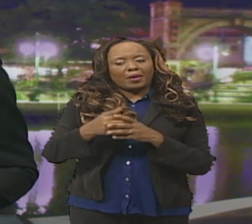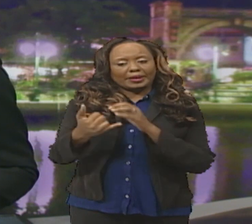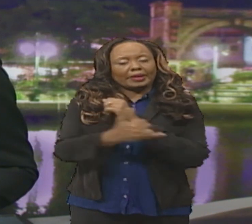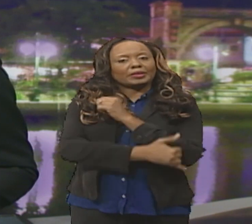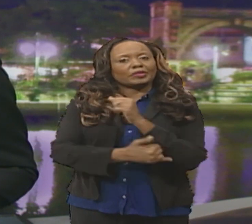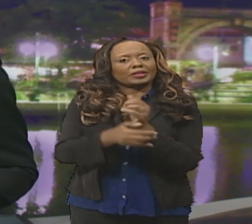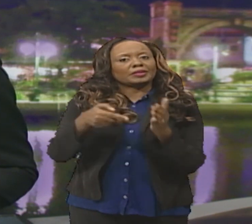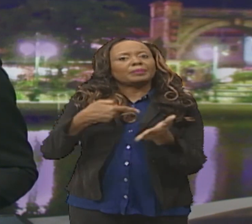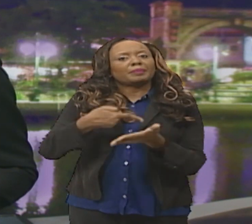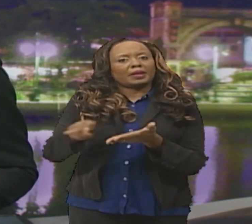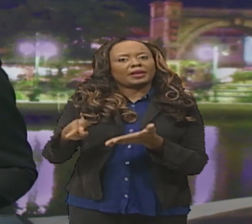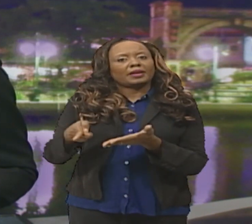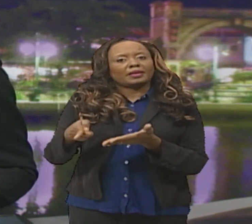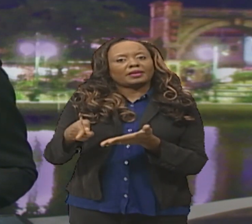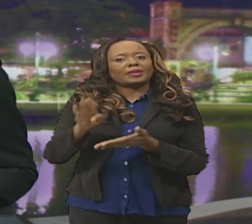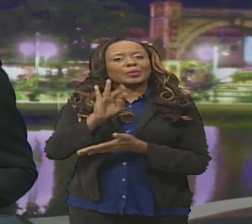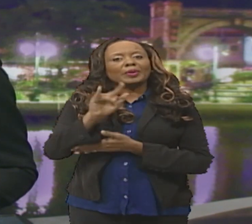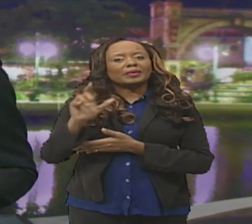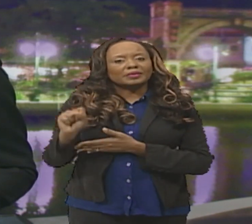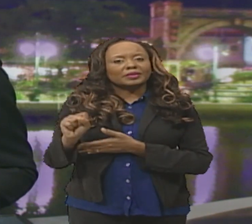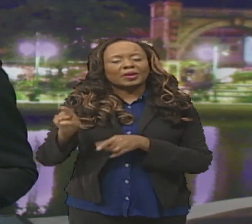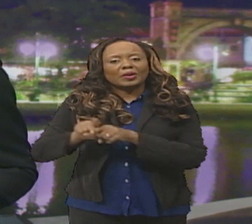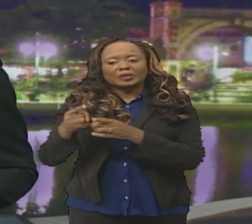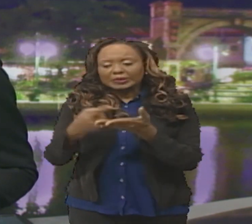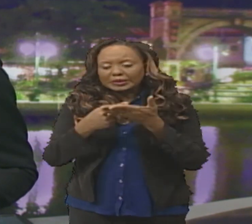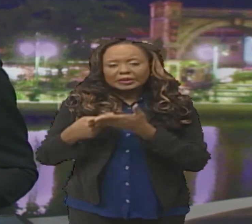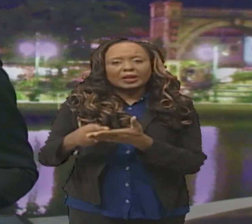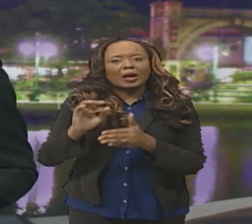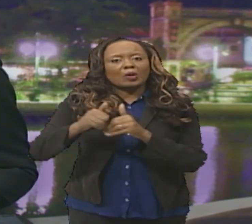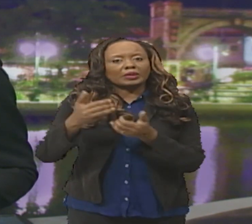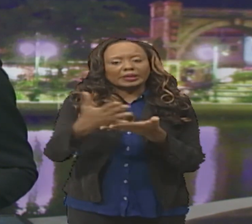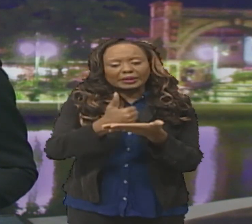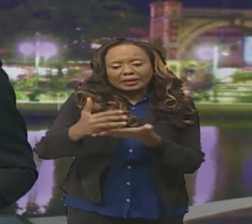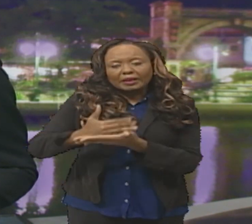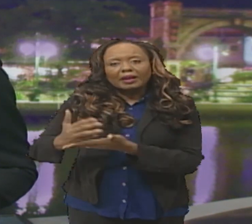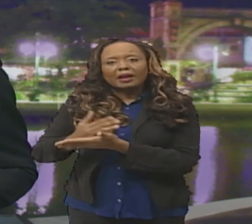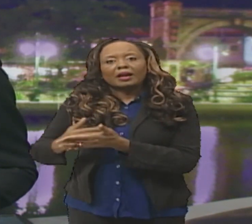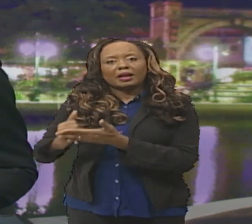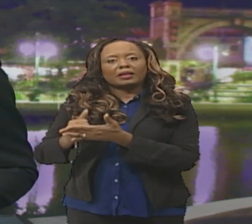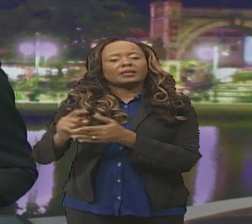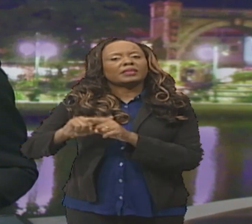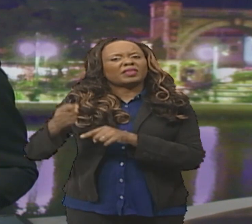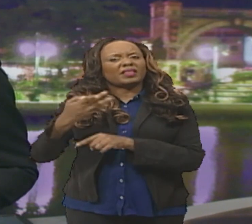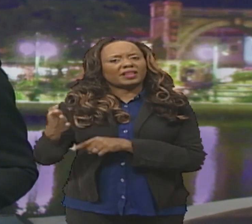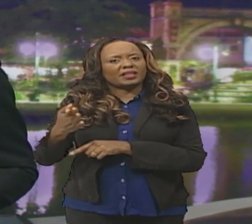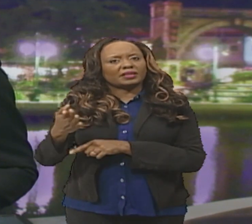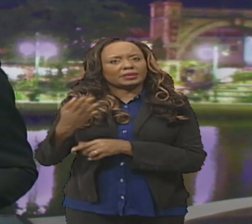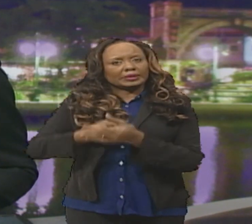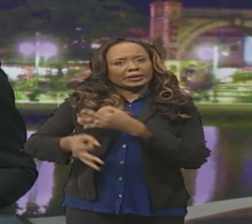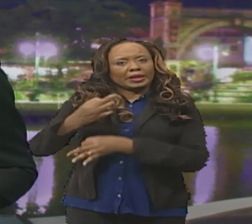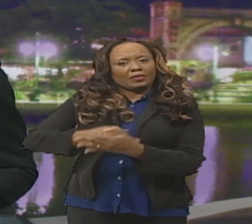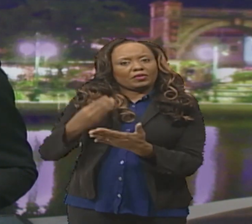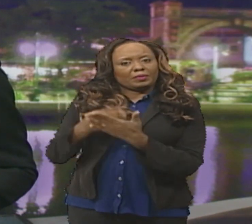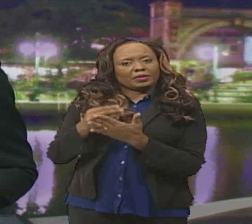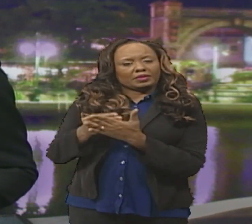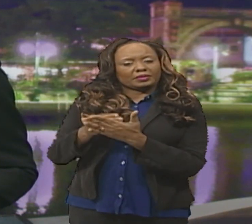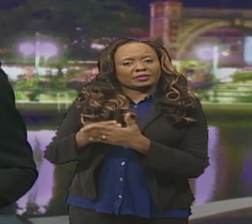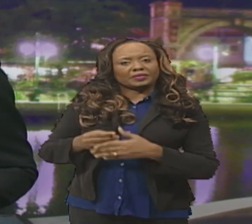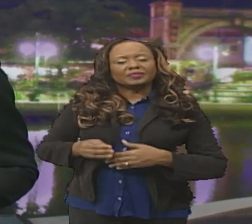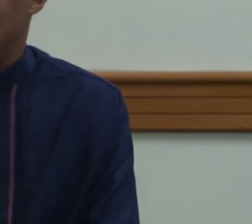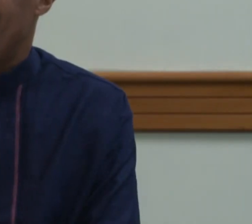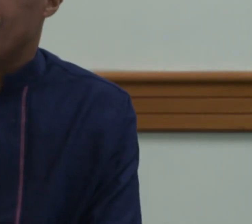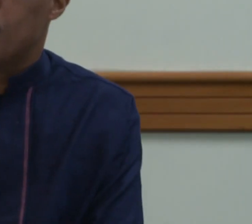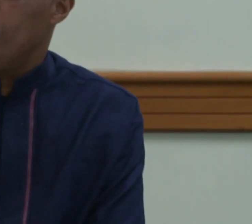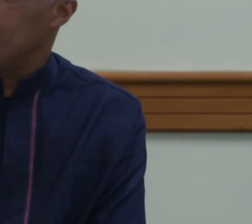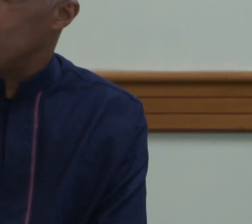adds the institution has been even negotiating collecting assets in place of monies. We are in a